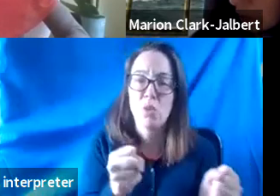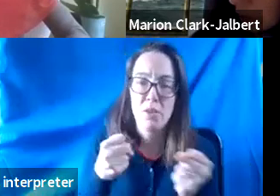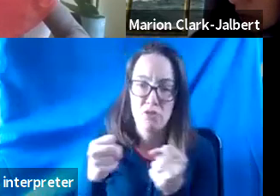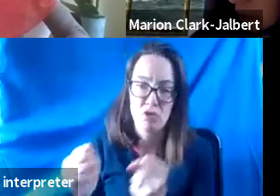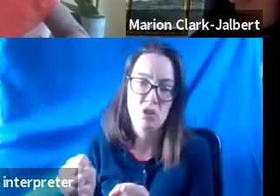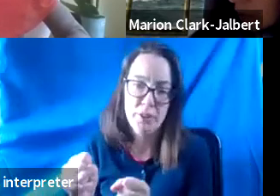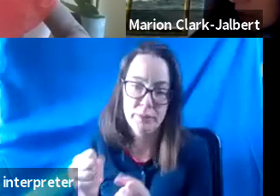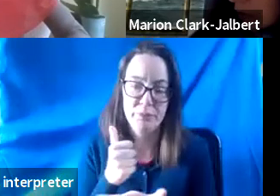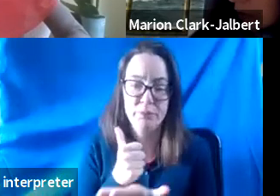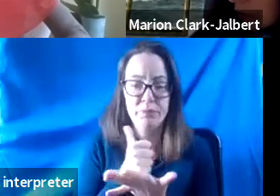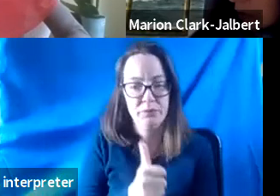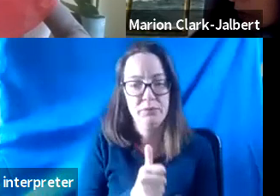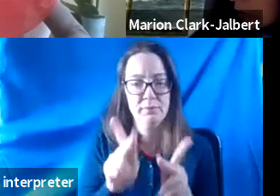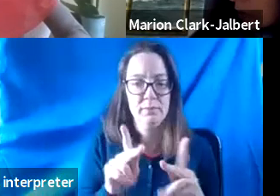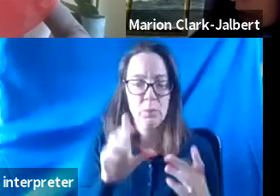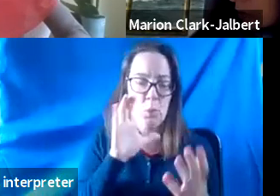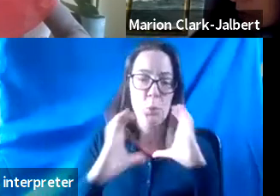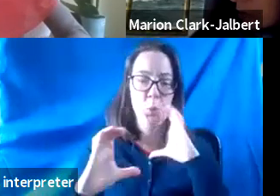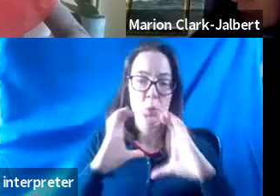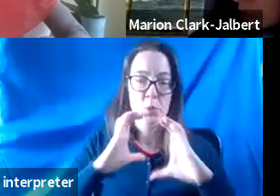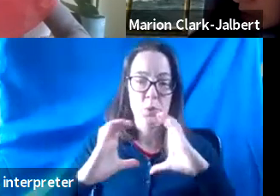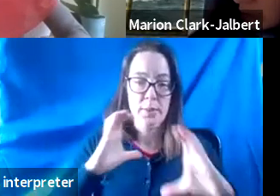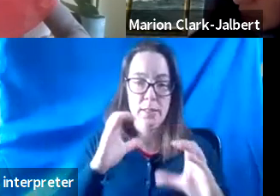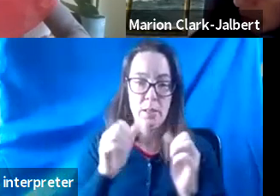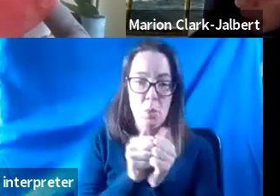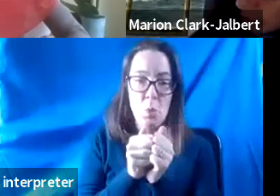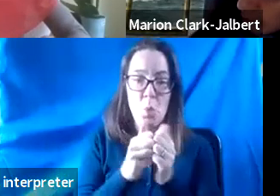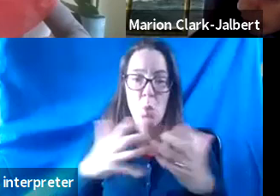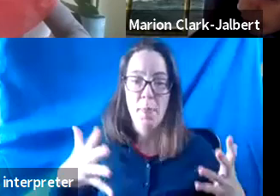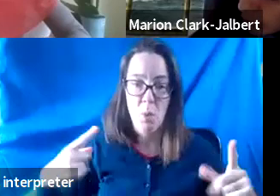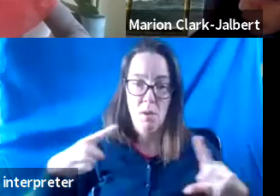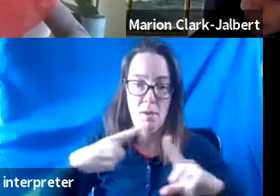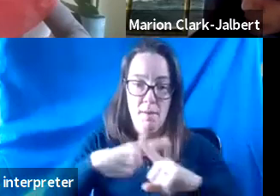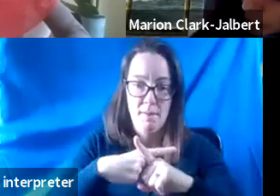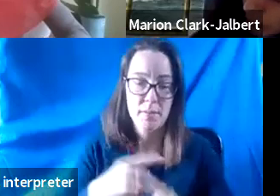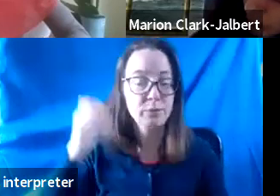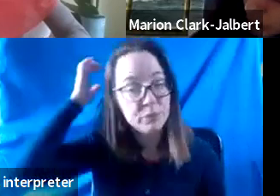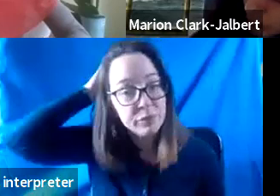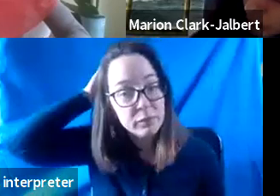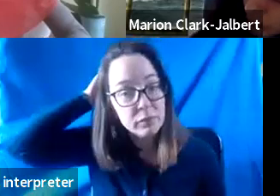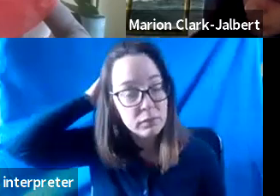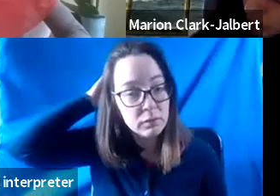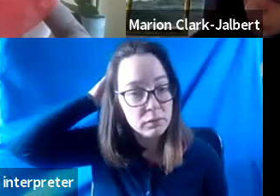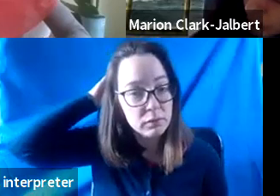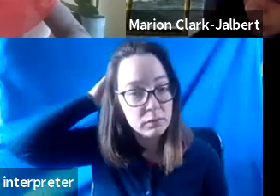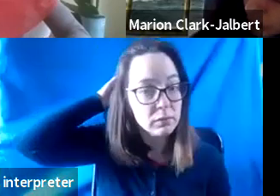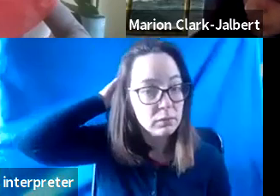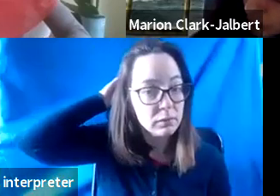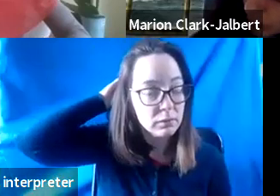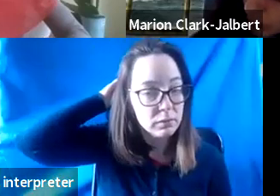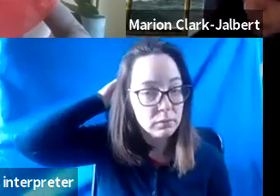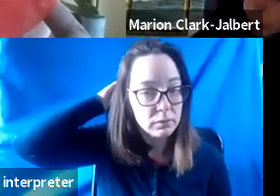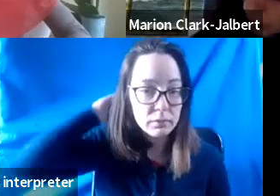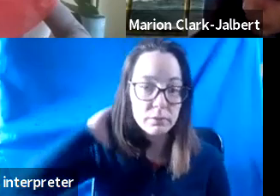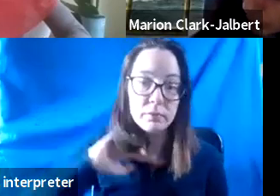in and to communicate without being in conflict with each other. So yes to all of that. Yeah, thank you for that.